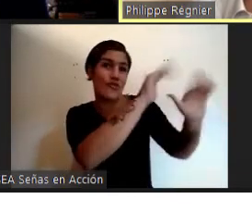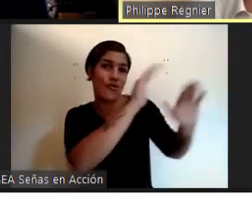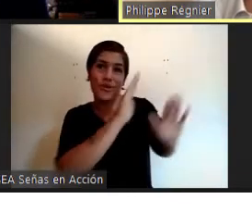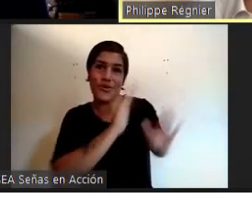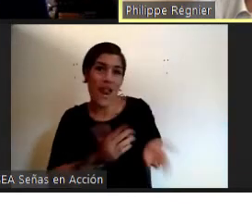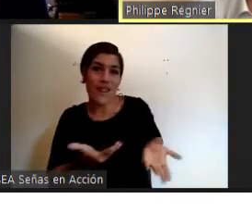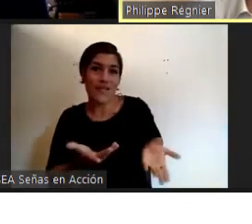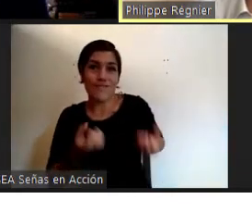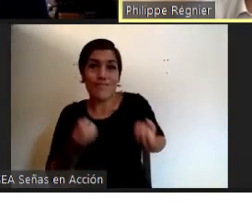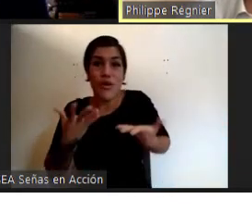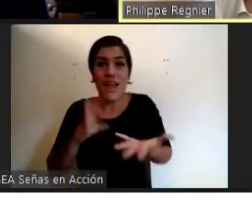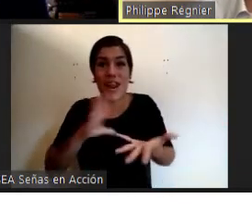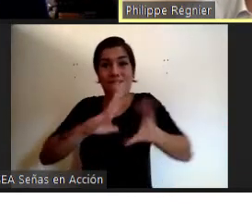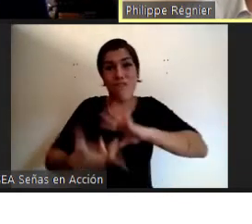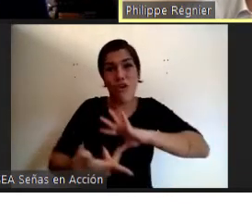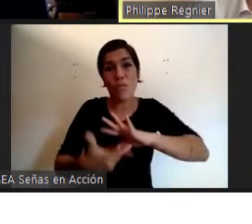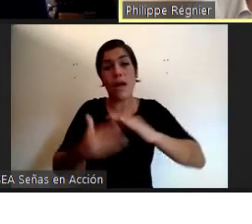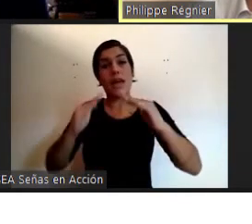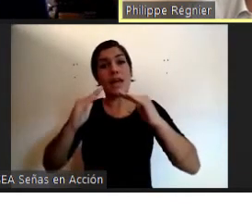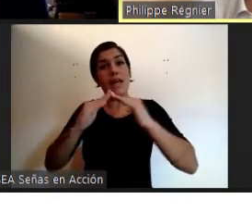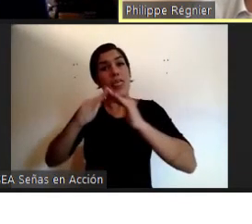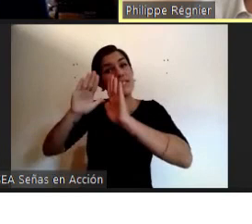the lockdown in France.